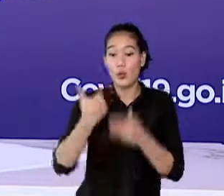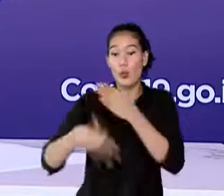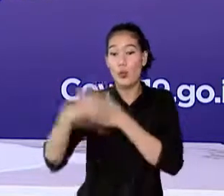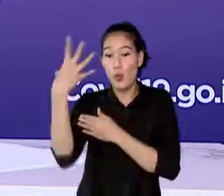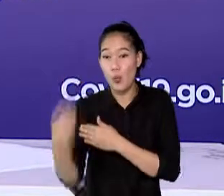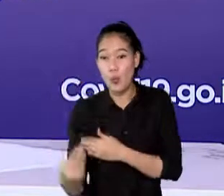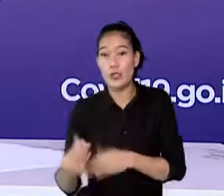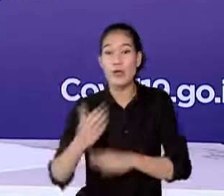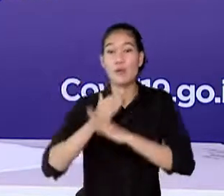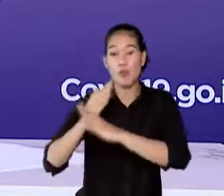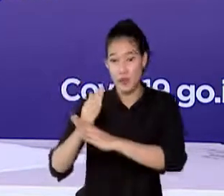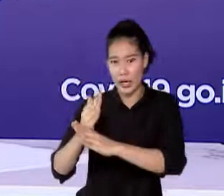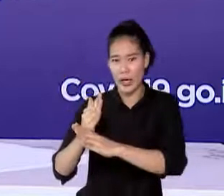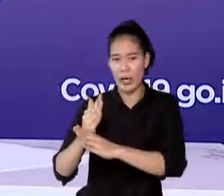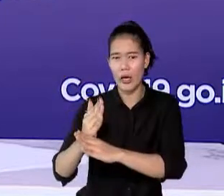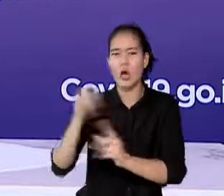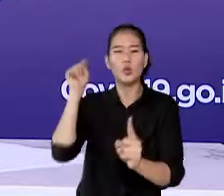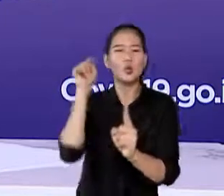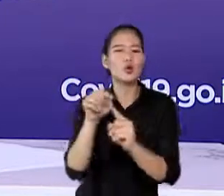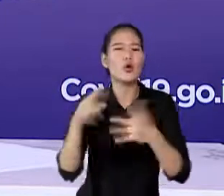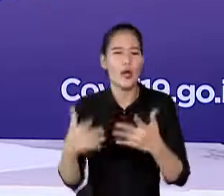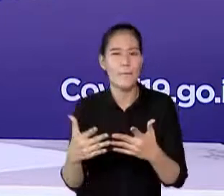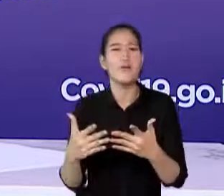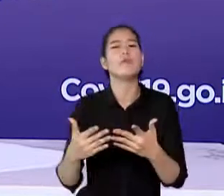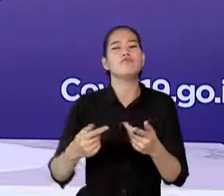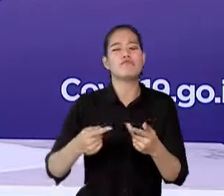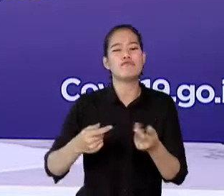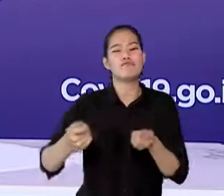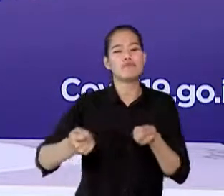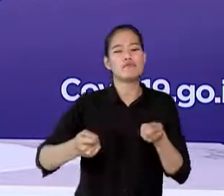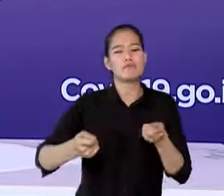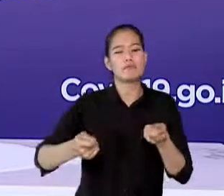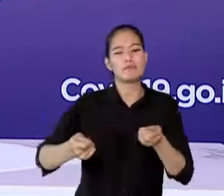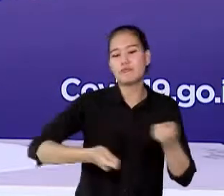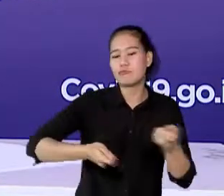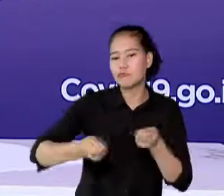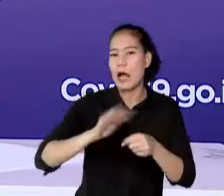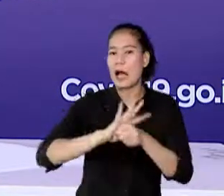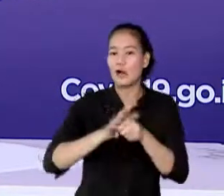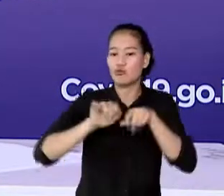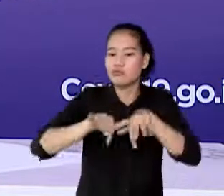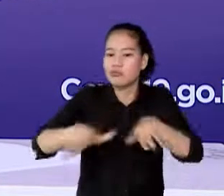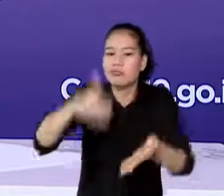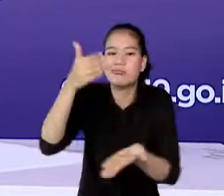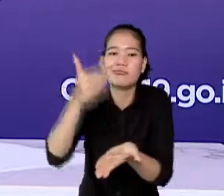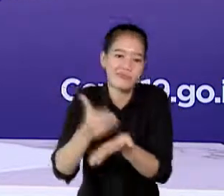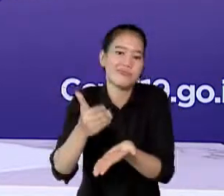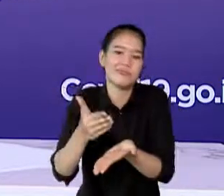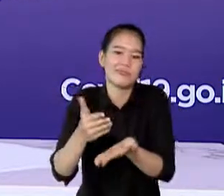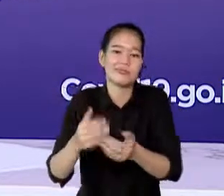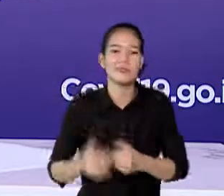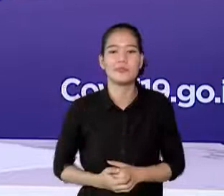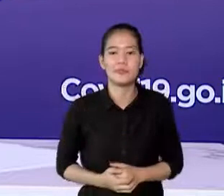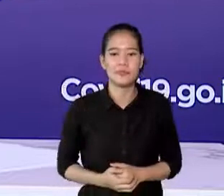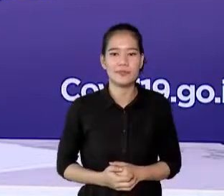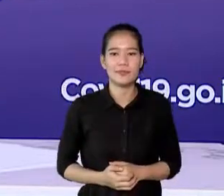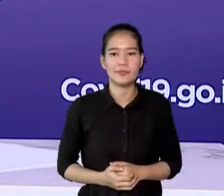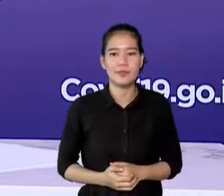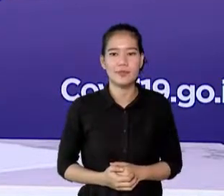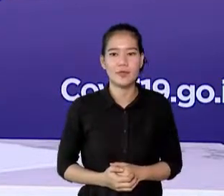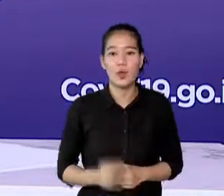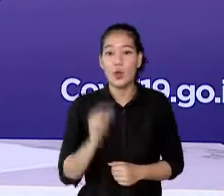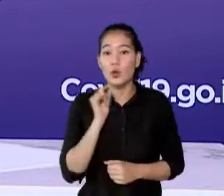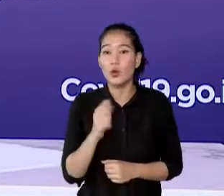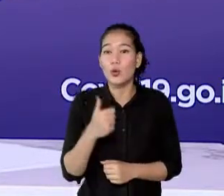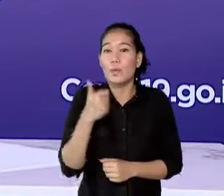mudik is an effort to prevent a spike in cases, but it is not the only policy we are relying. To be